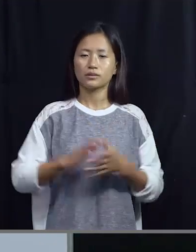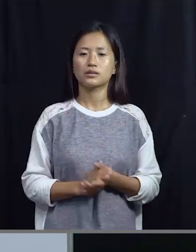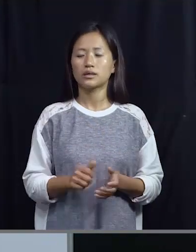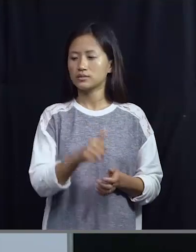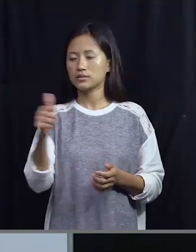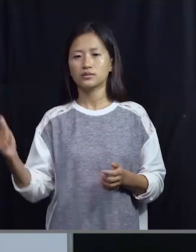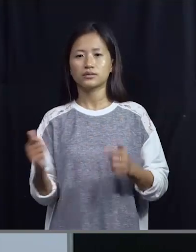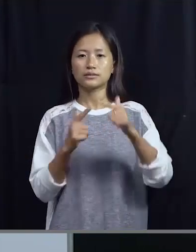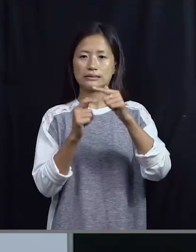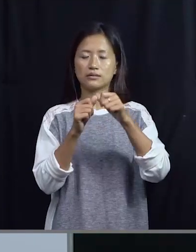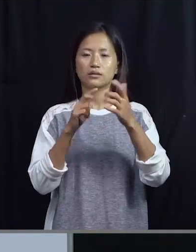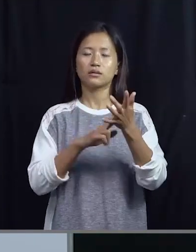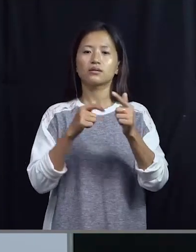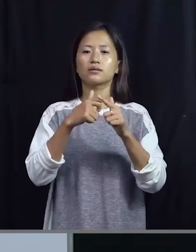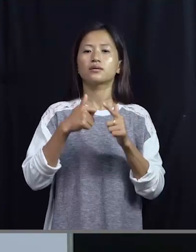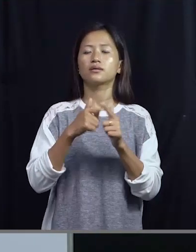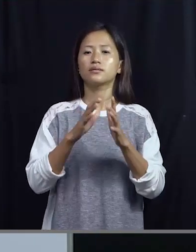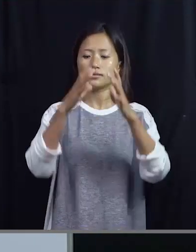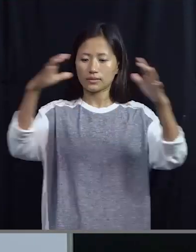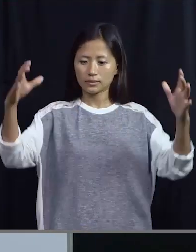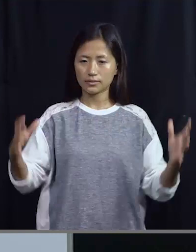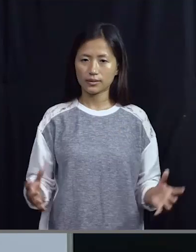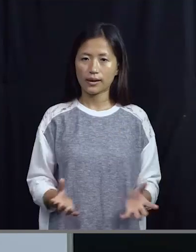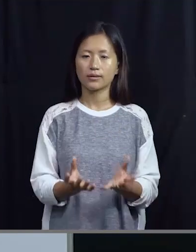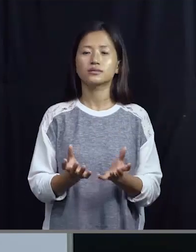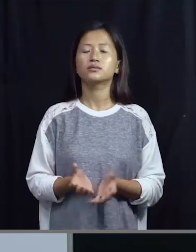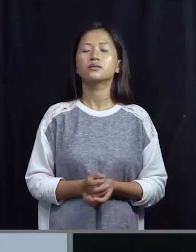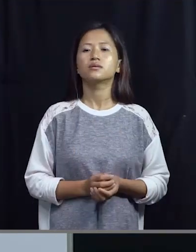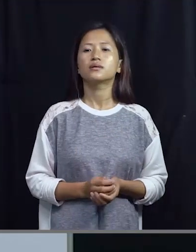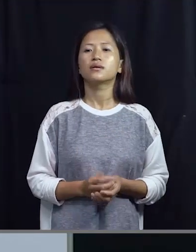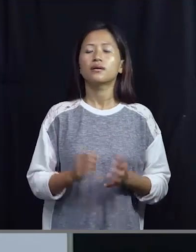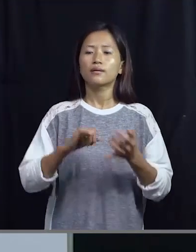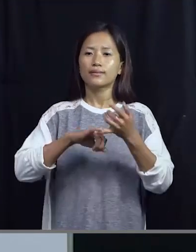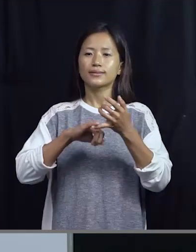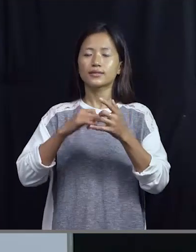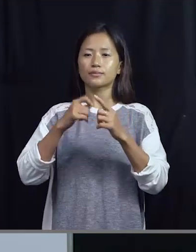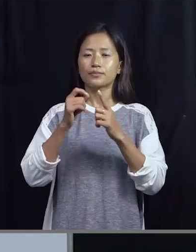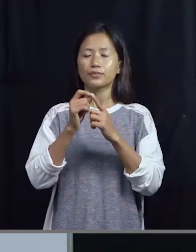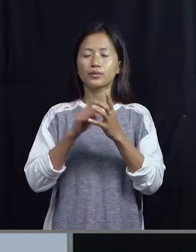tank called the, in which there is the spent slurry,